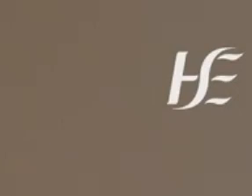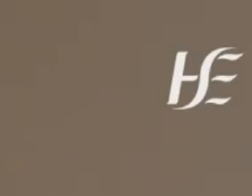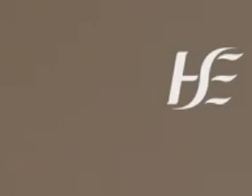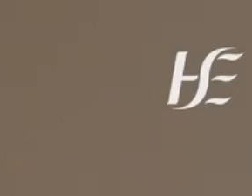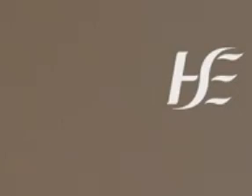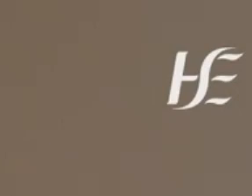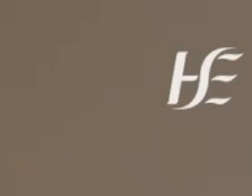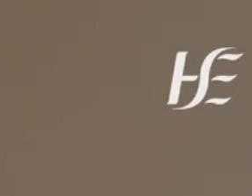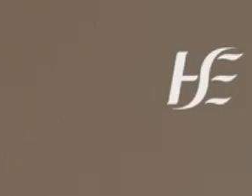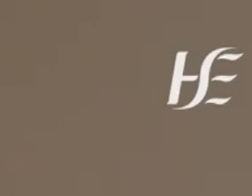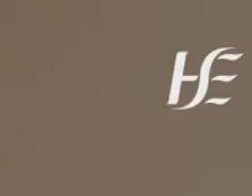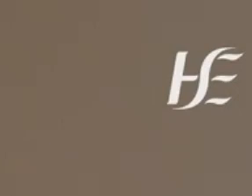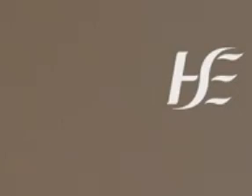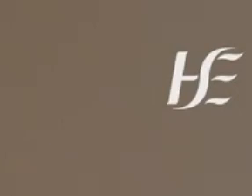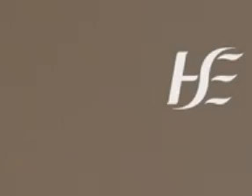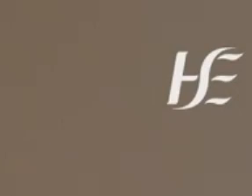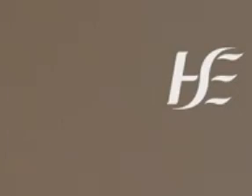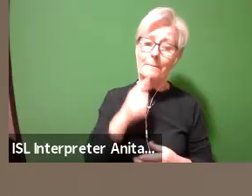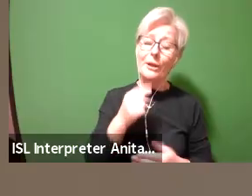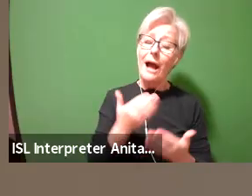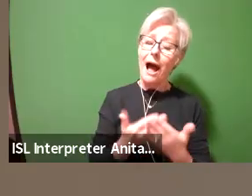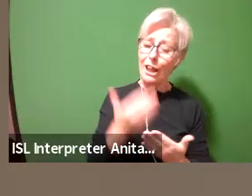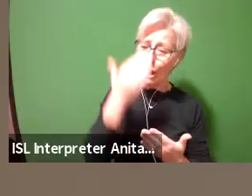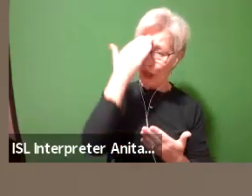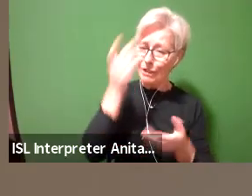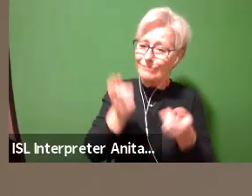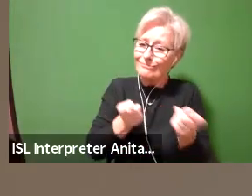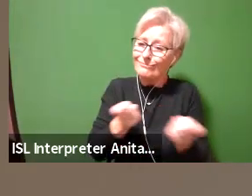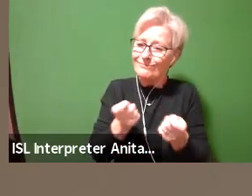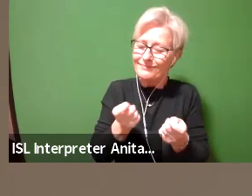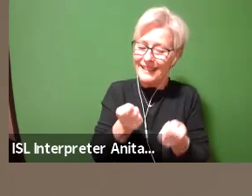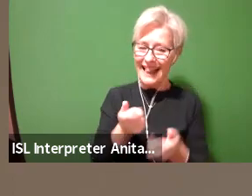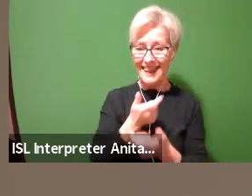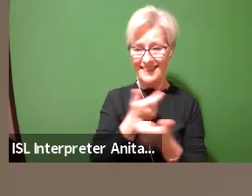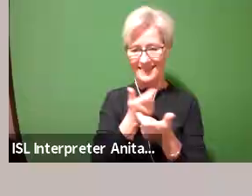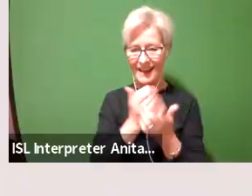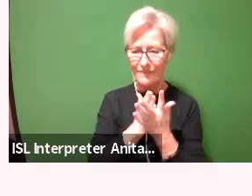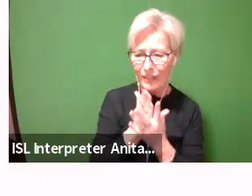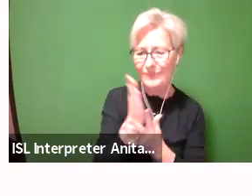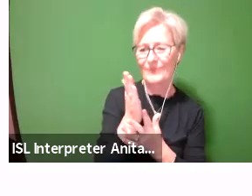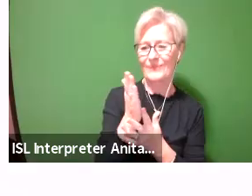at times, but I've learned to navigate it and try and laugh through it in one way.